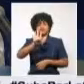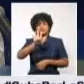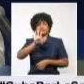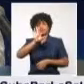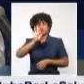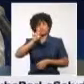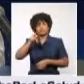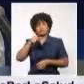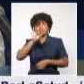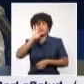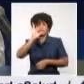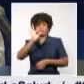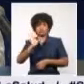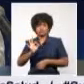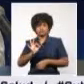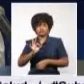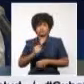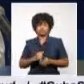4.4%.